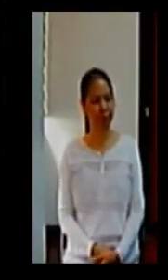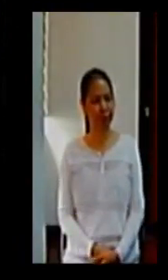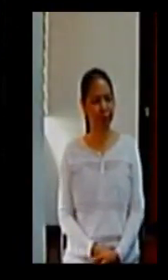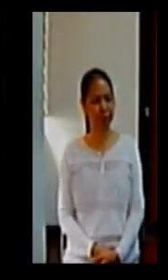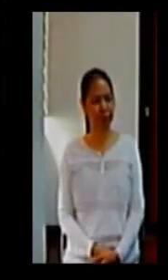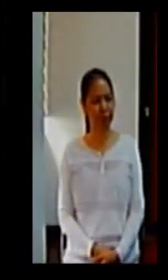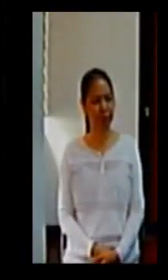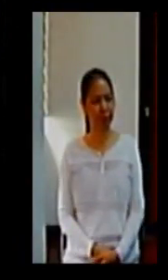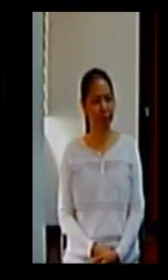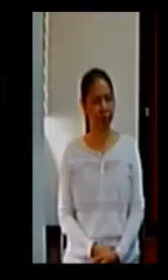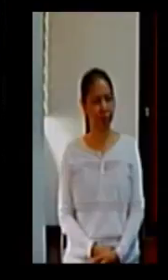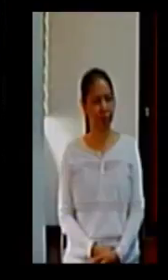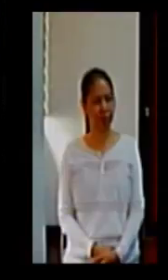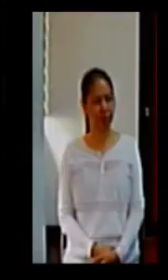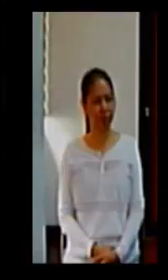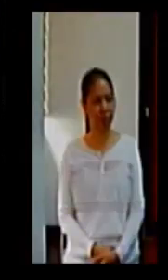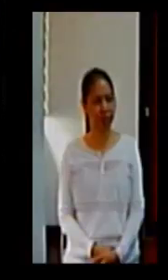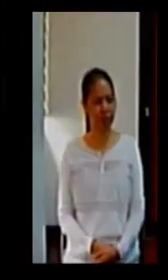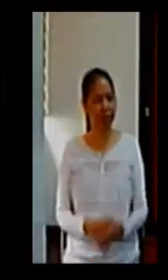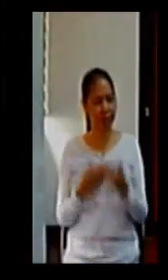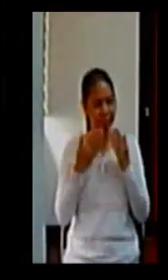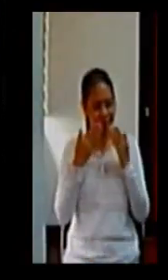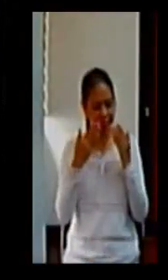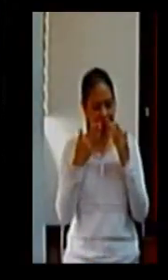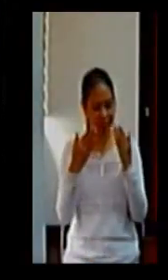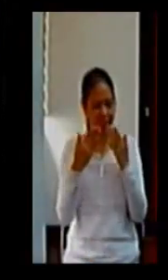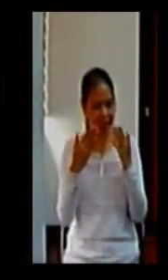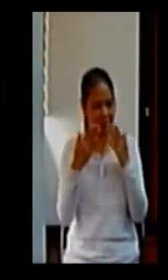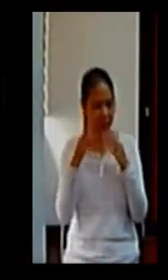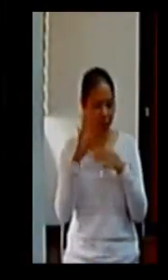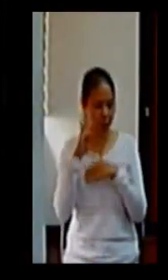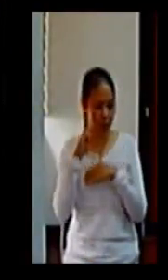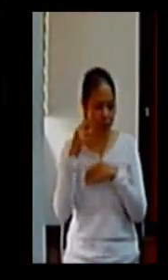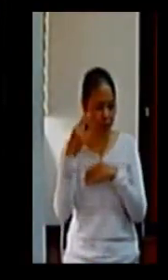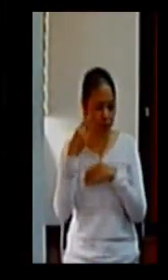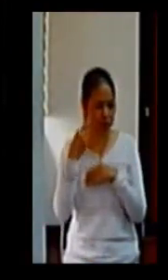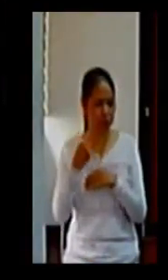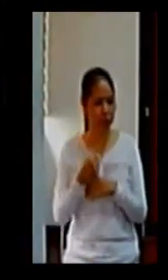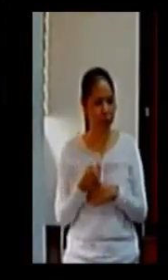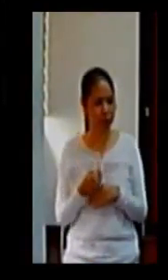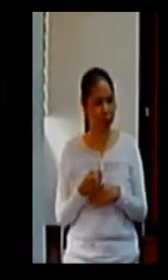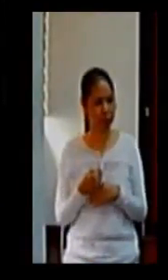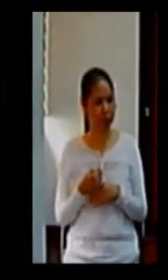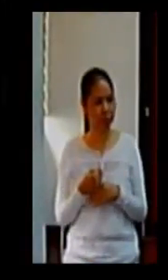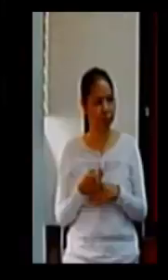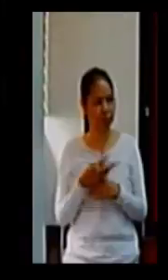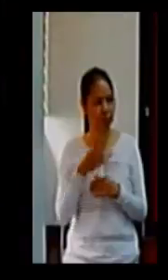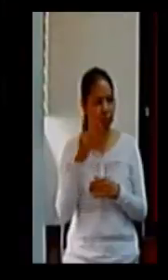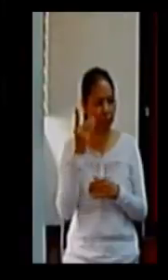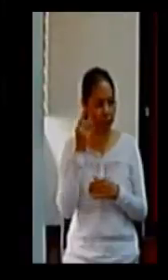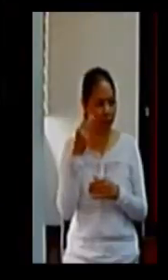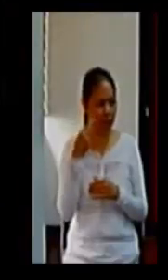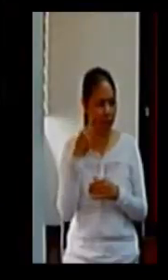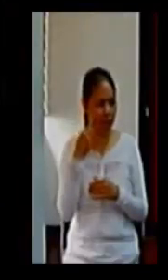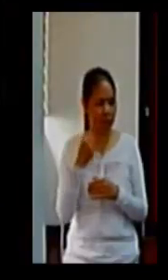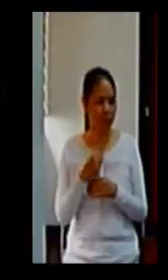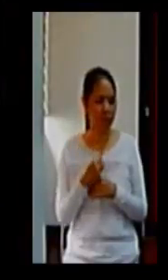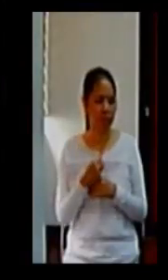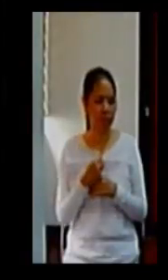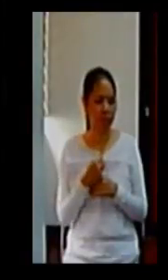Para po sa inyong lahat, salamat po, Ginoong Bukan, kay Dalia at kay Ginoong William.